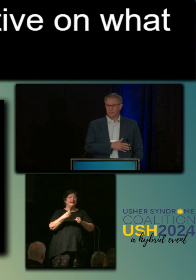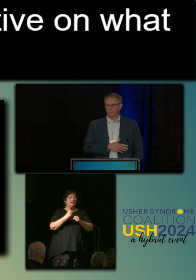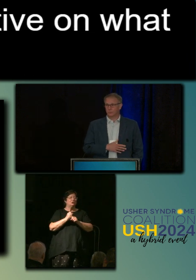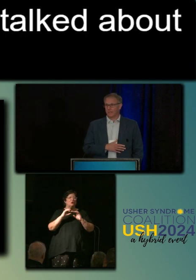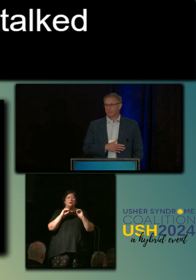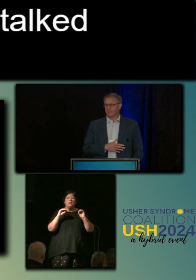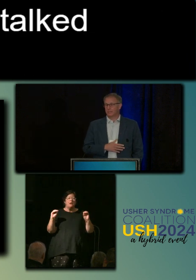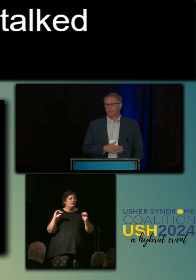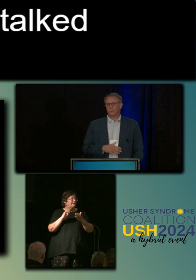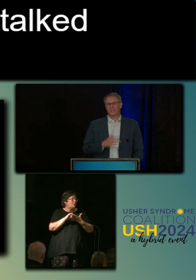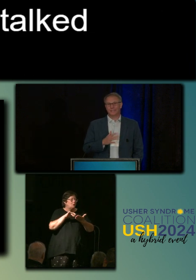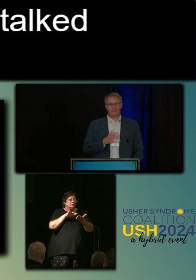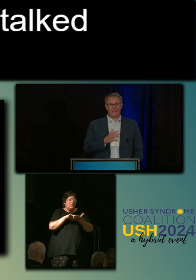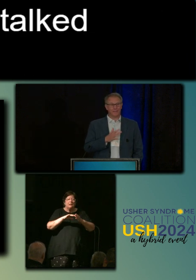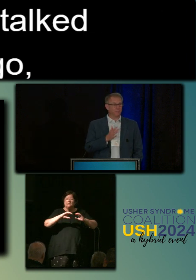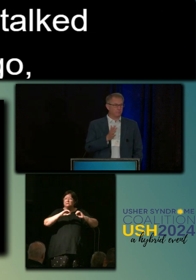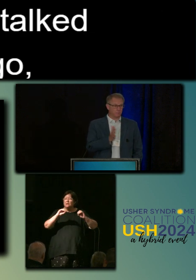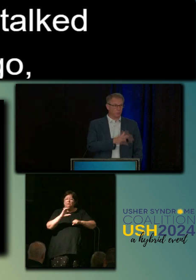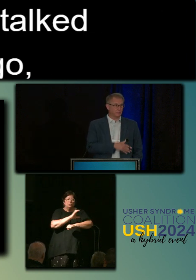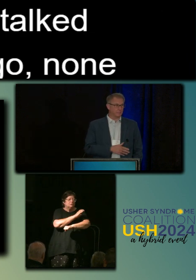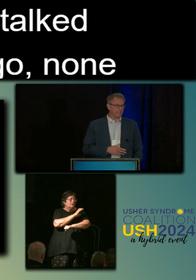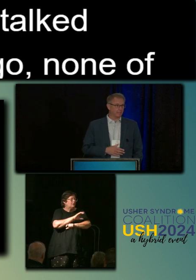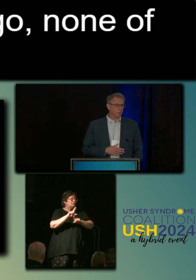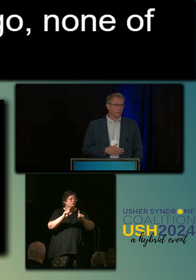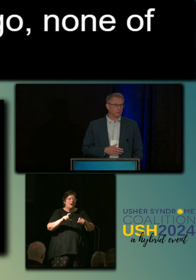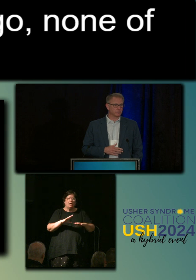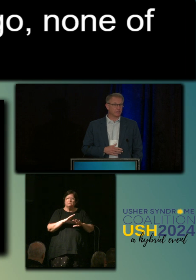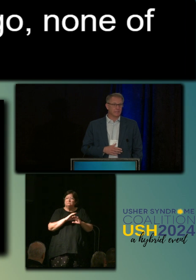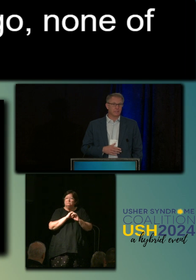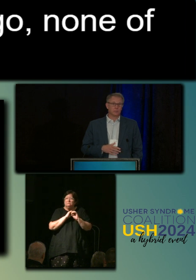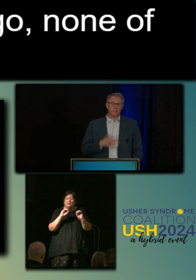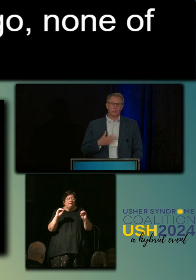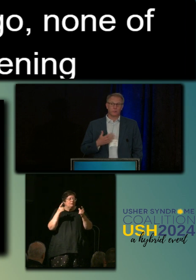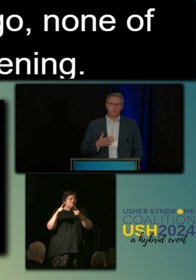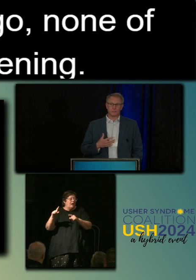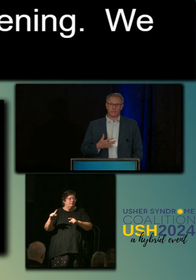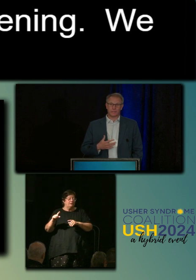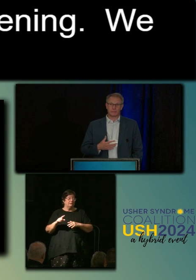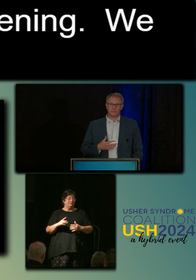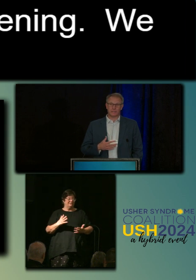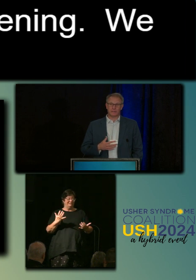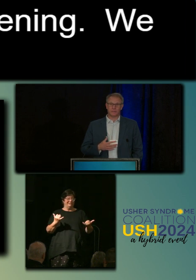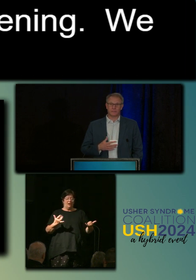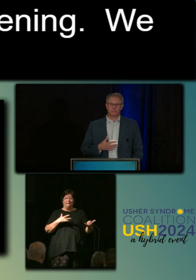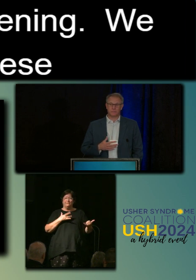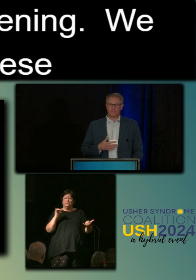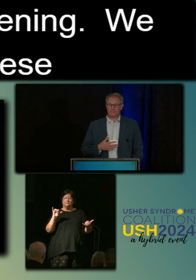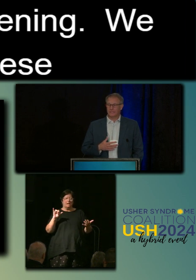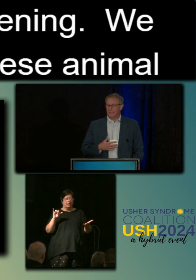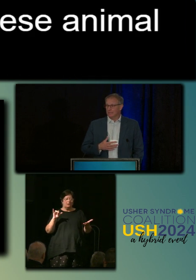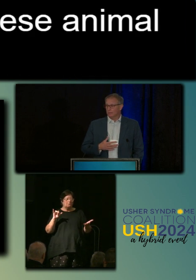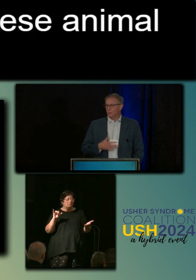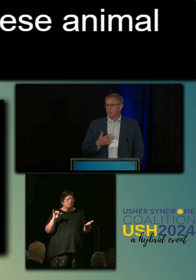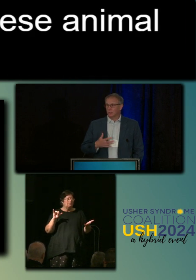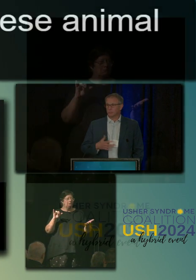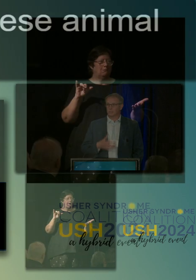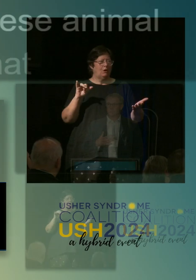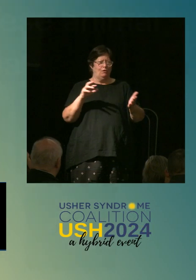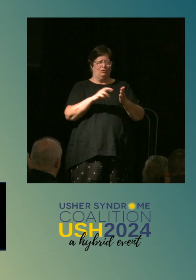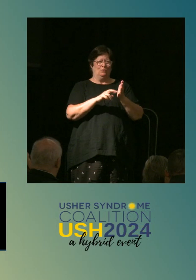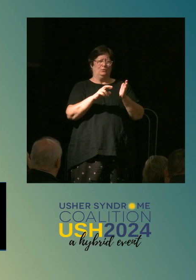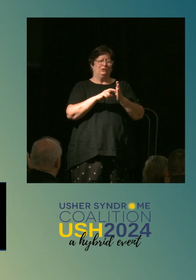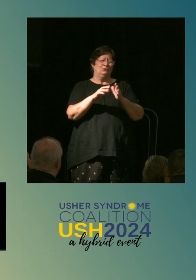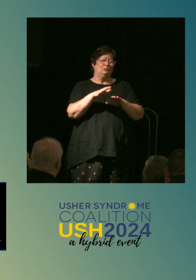of this stuff was happening. We didn't even have most of these animal models. So I know it feels like the research